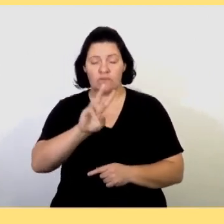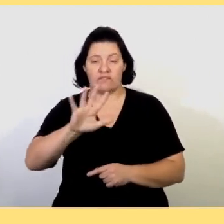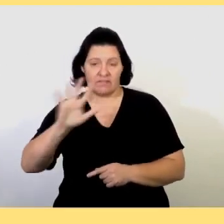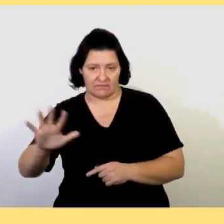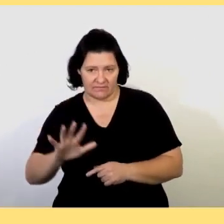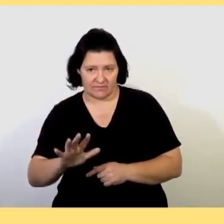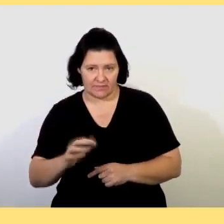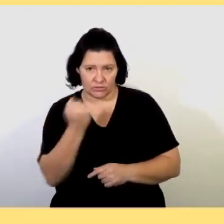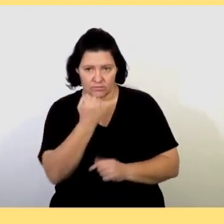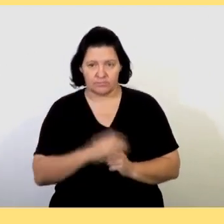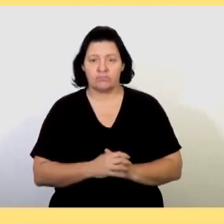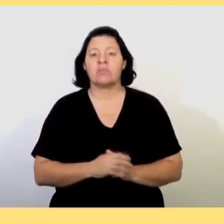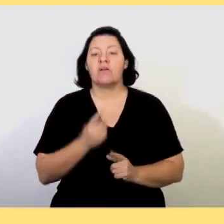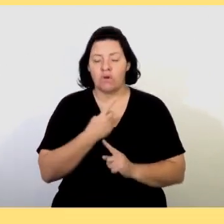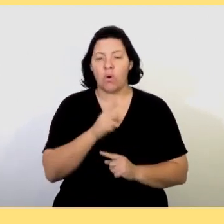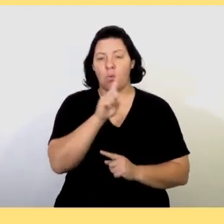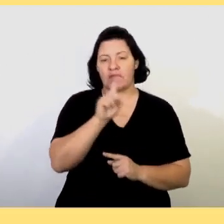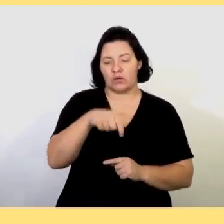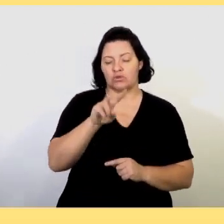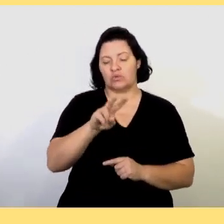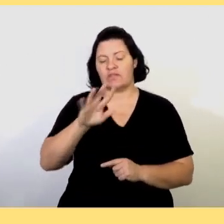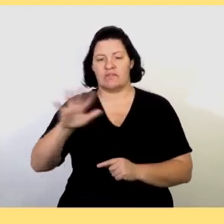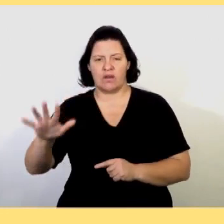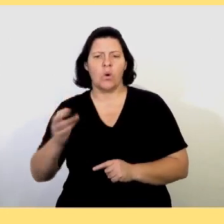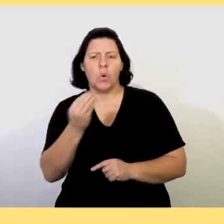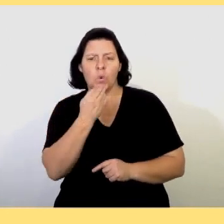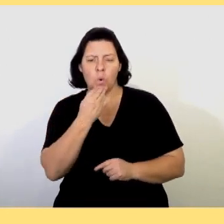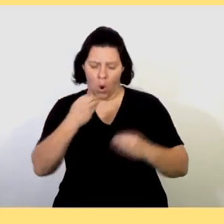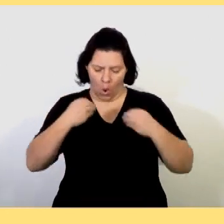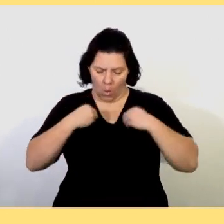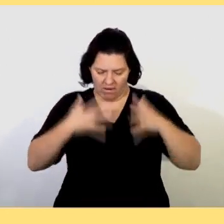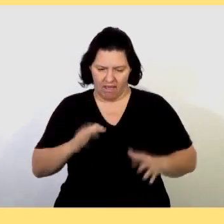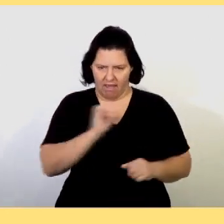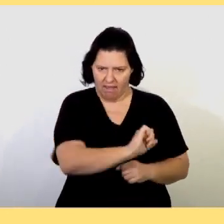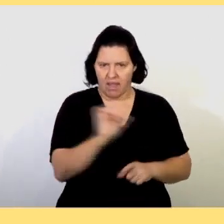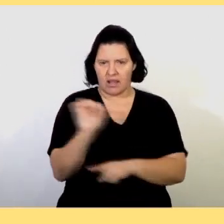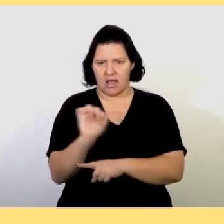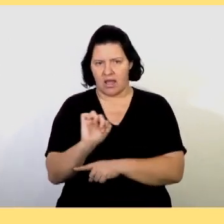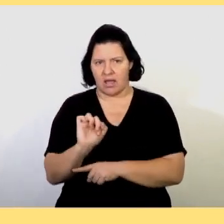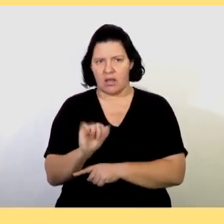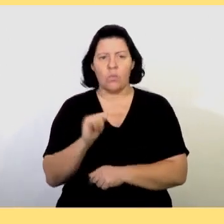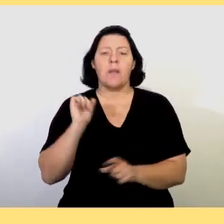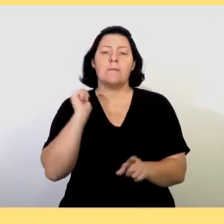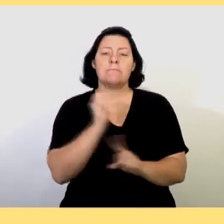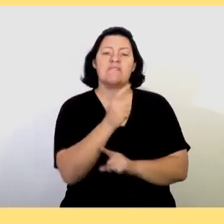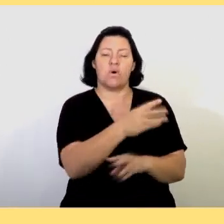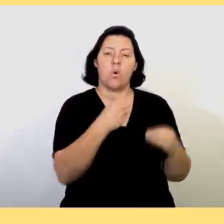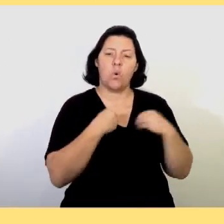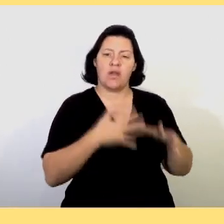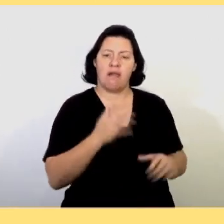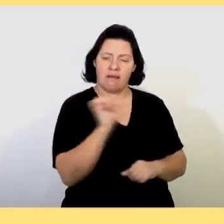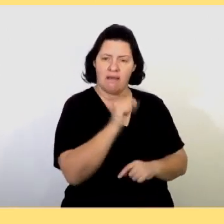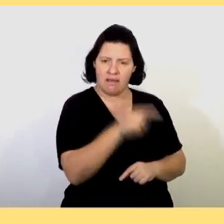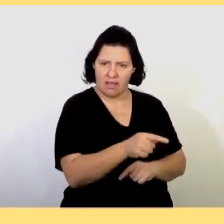$1,255. That $1,255, it was for the owner's car. So once we are paying for the owner's